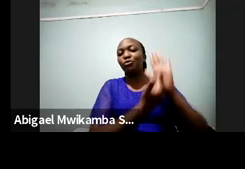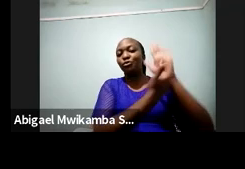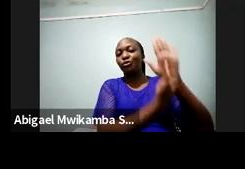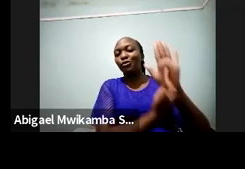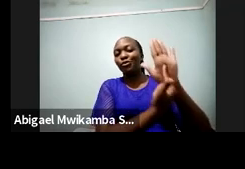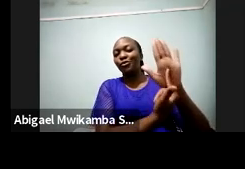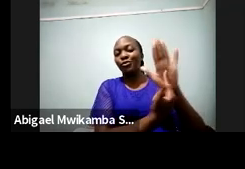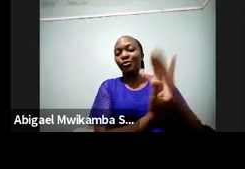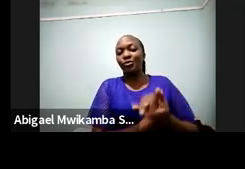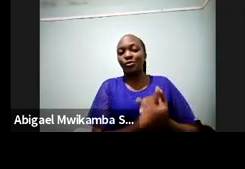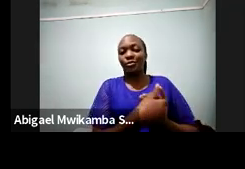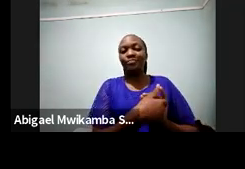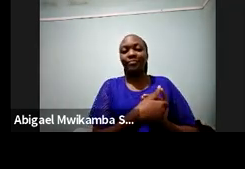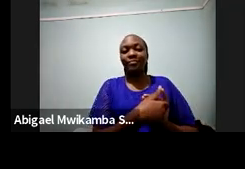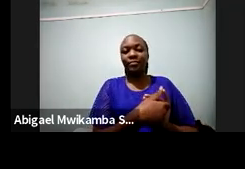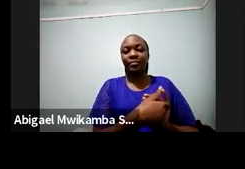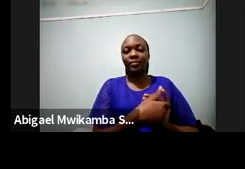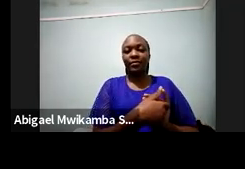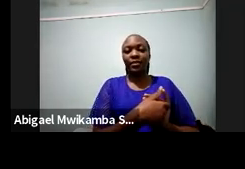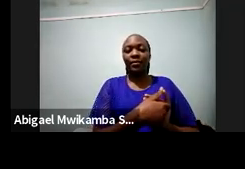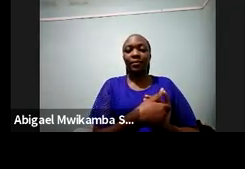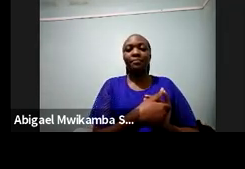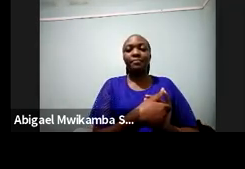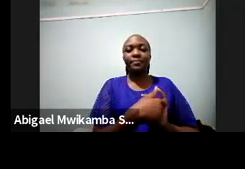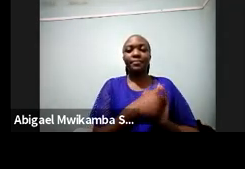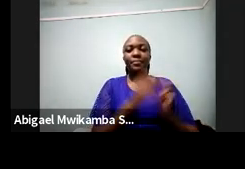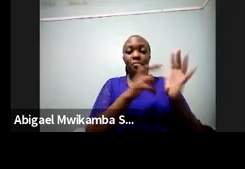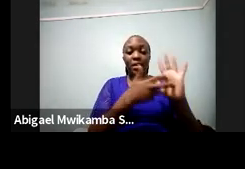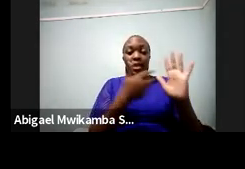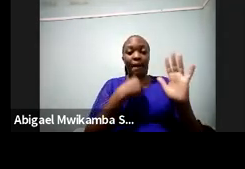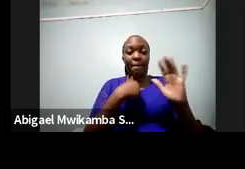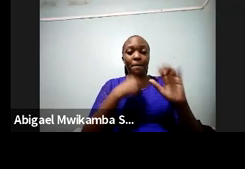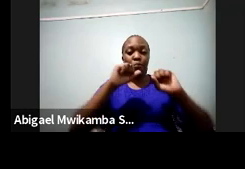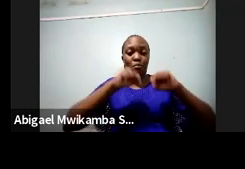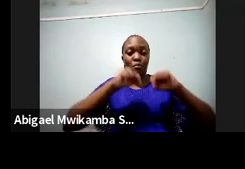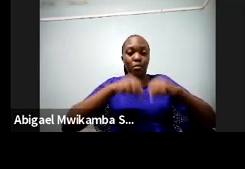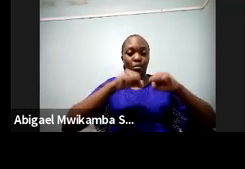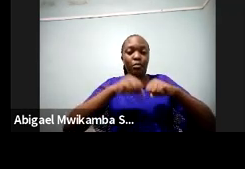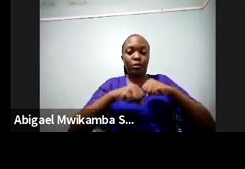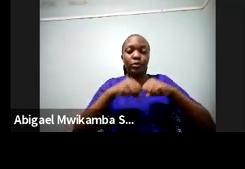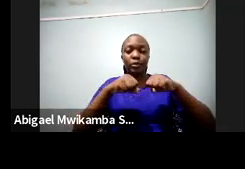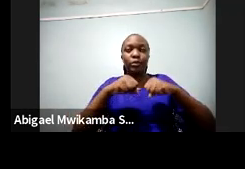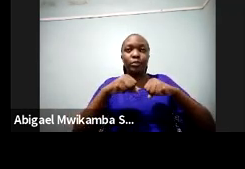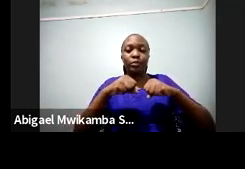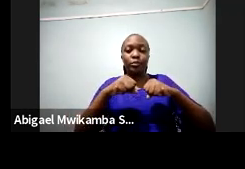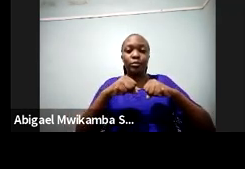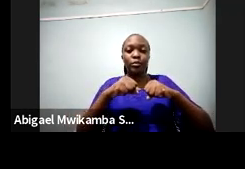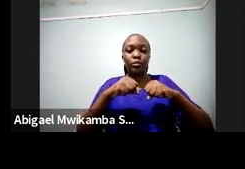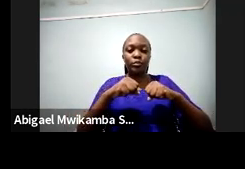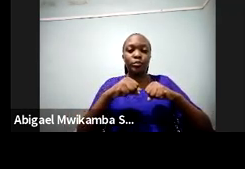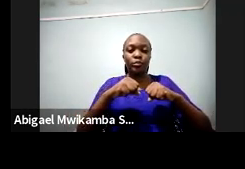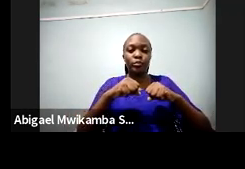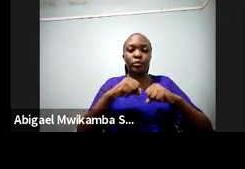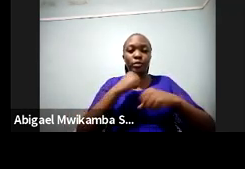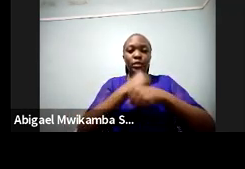the explanations and to bring everybody on board to the non-financial guys to ensure that all of us are speaking the same